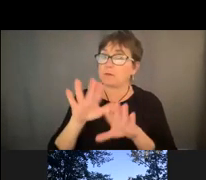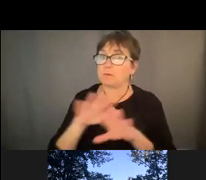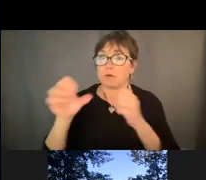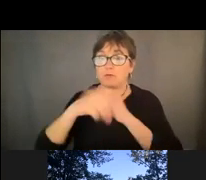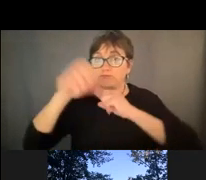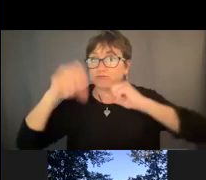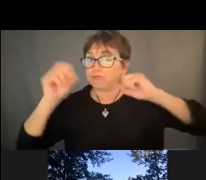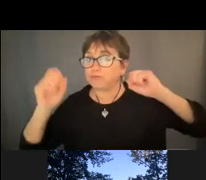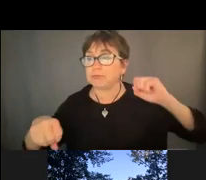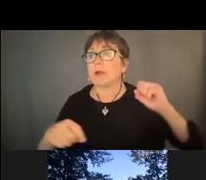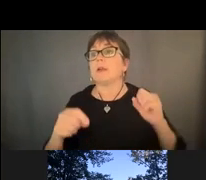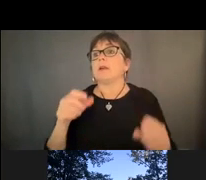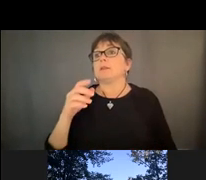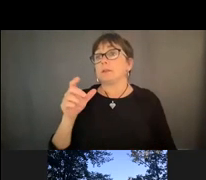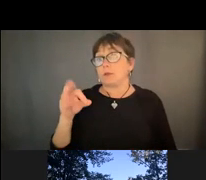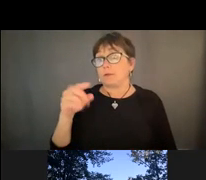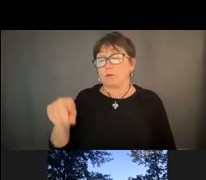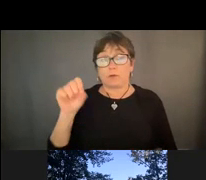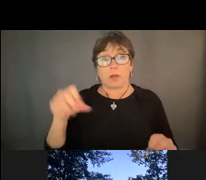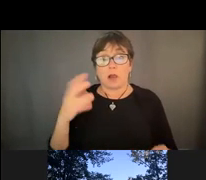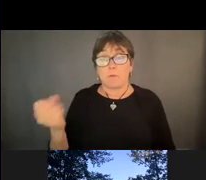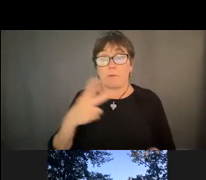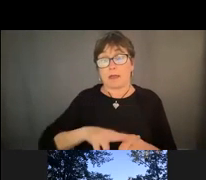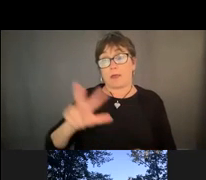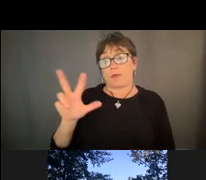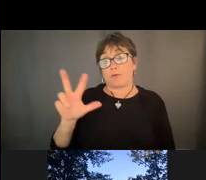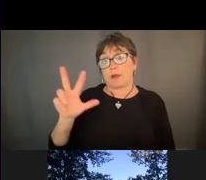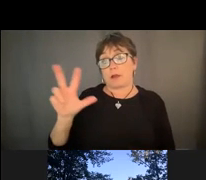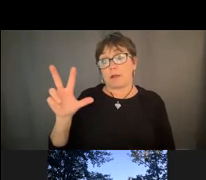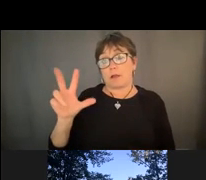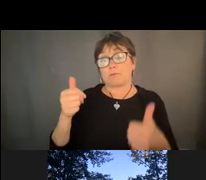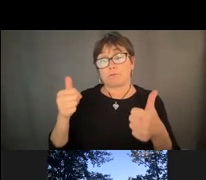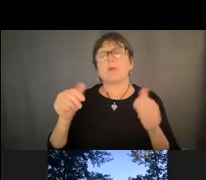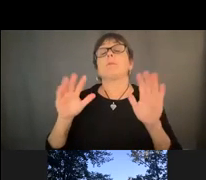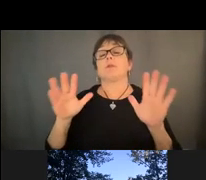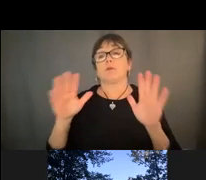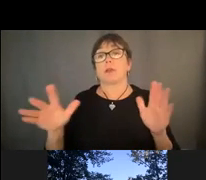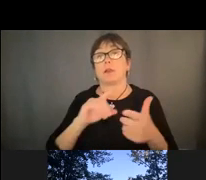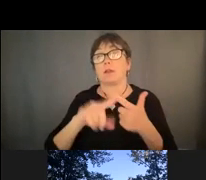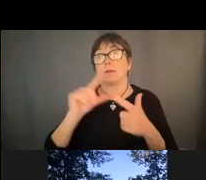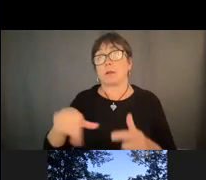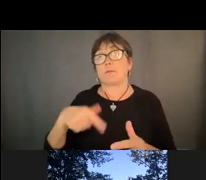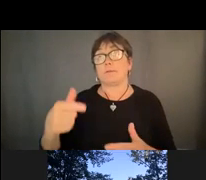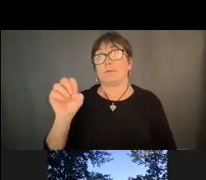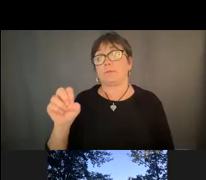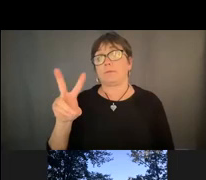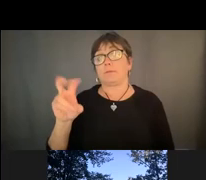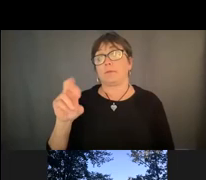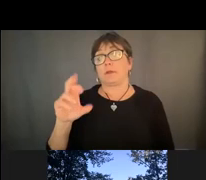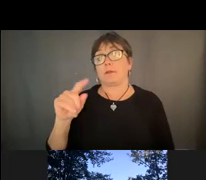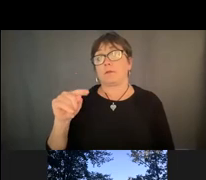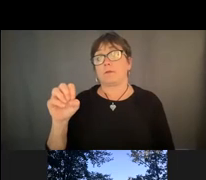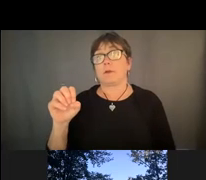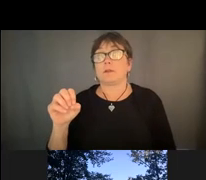hour, which for us is 3 o'clock, that would be great. And then we will hear from Everett. And I'm really excited for you all to